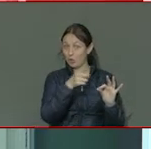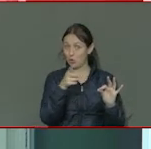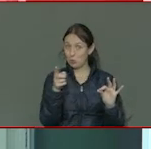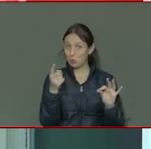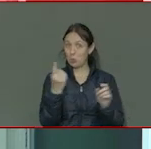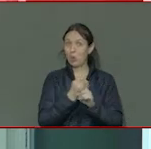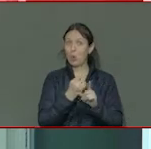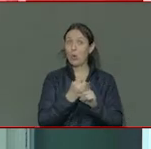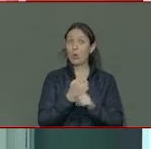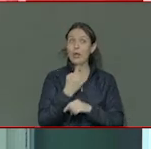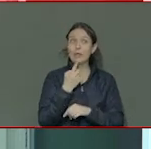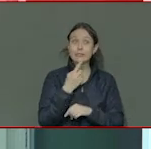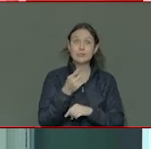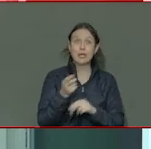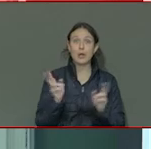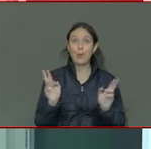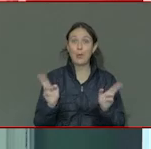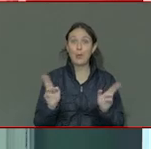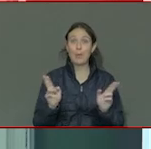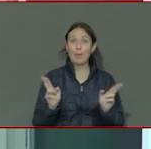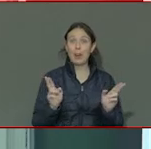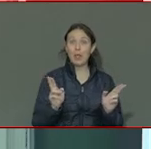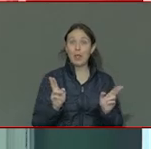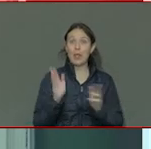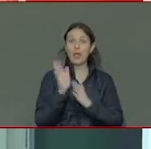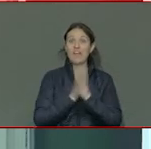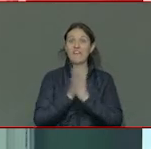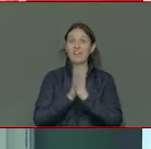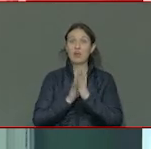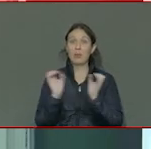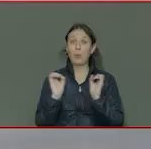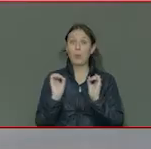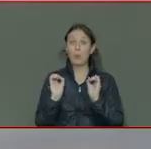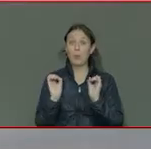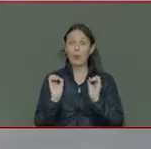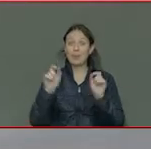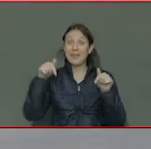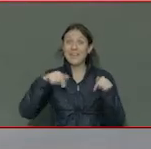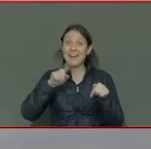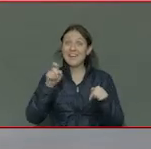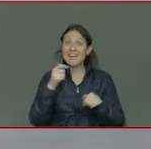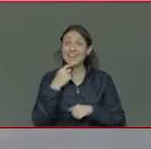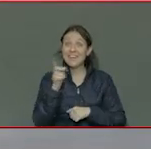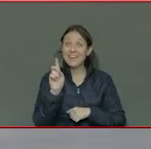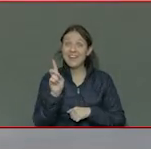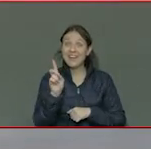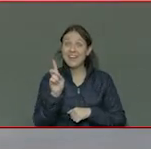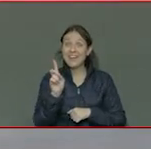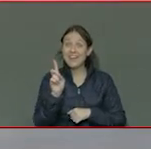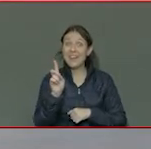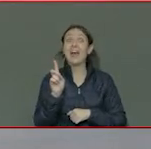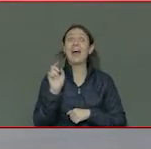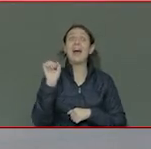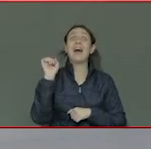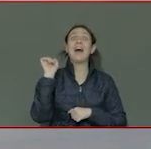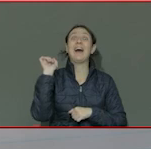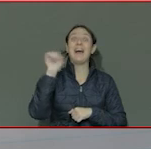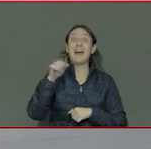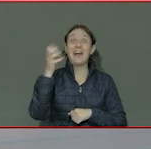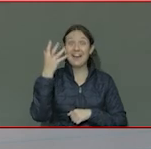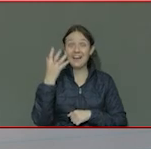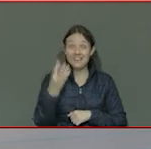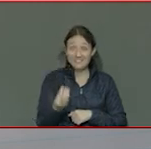say there's no air friction. Look what they say. Air friction